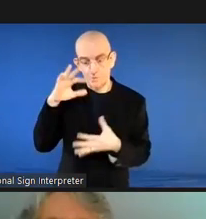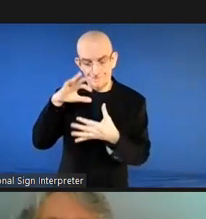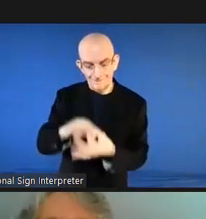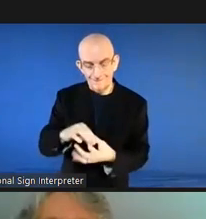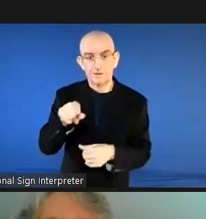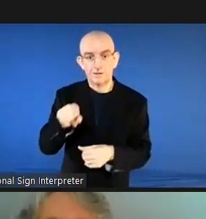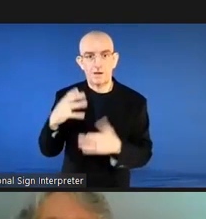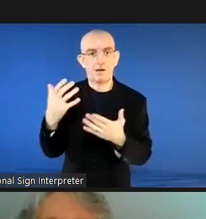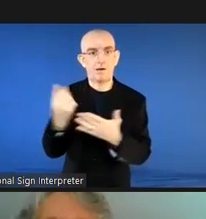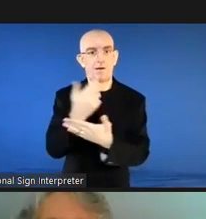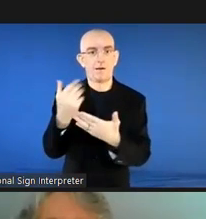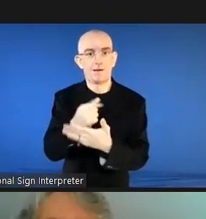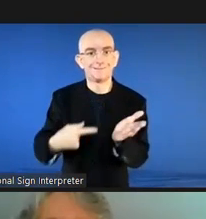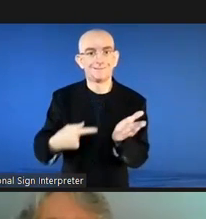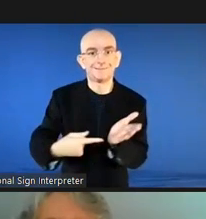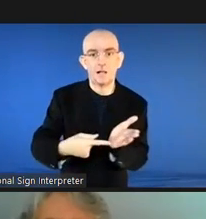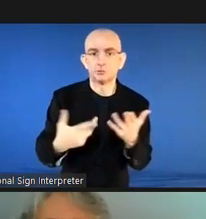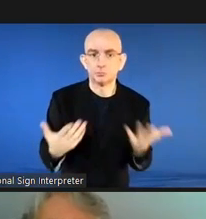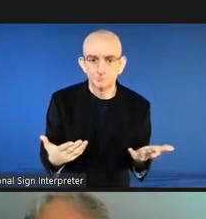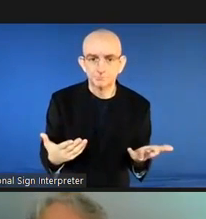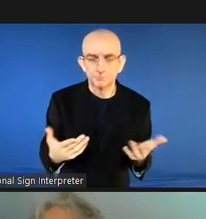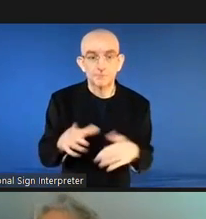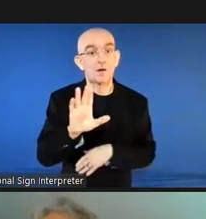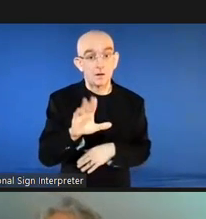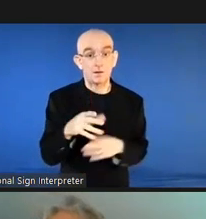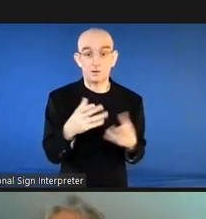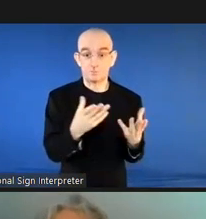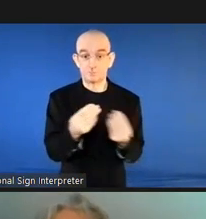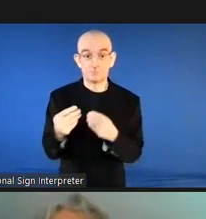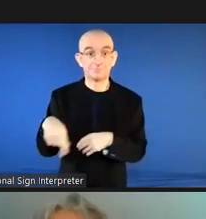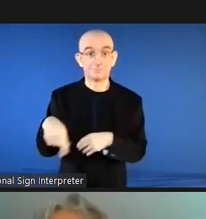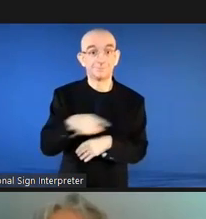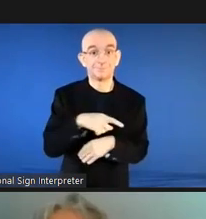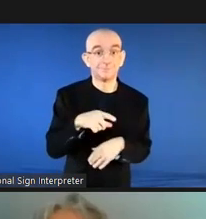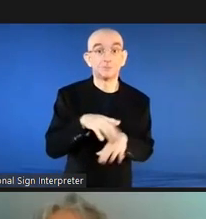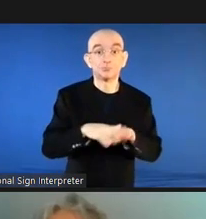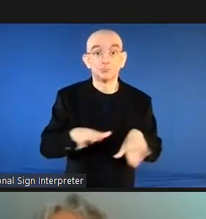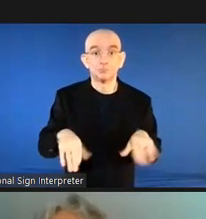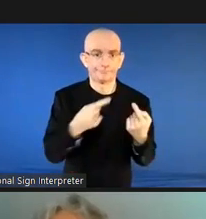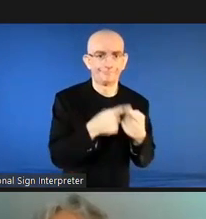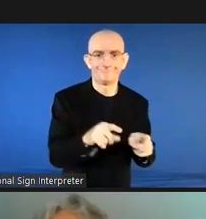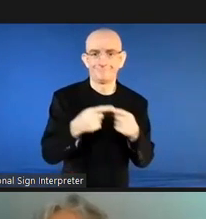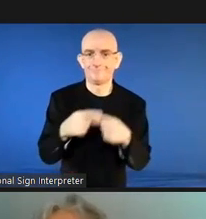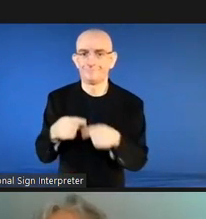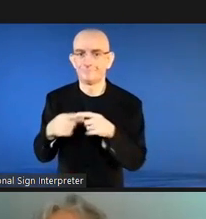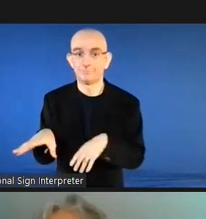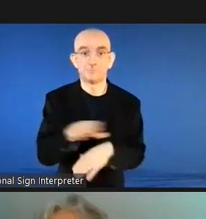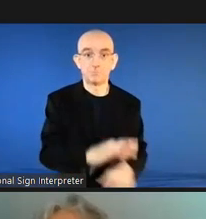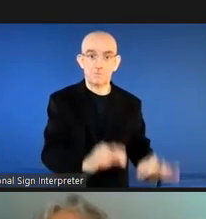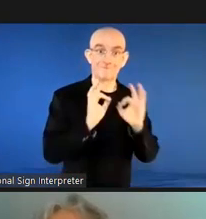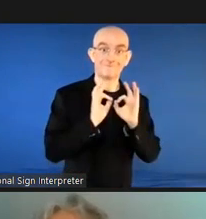from technology and want it, and some may not. But it's a question of really being able to have that